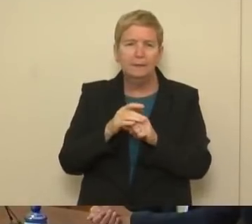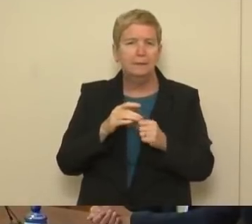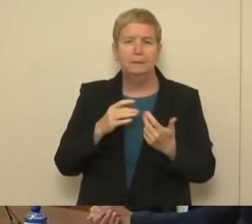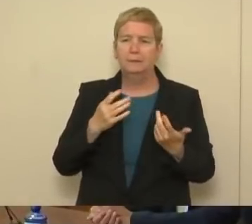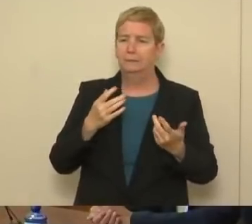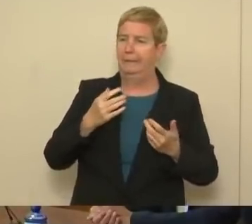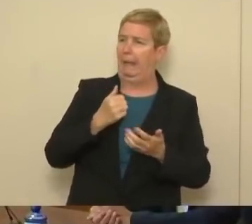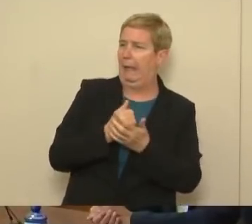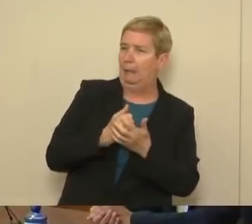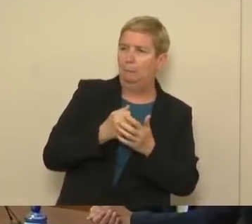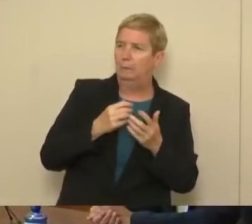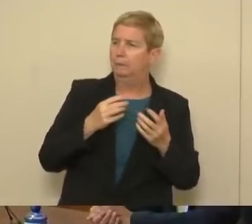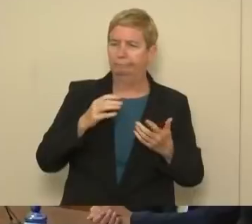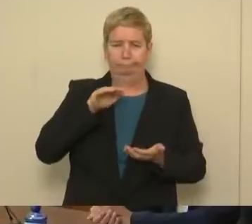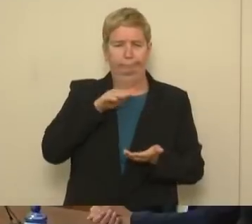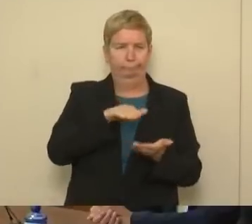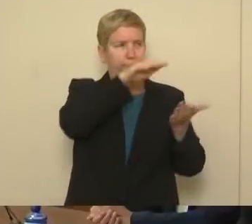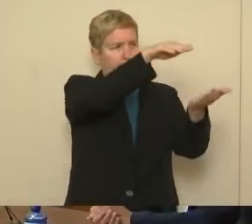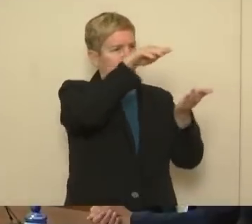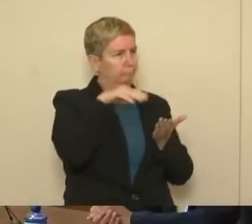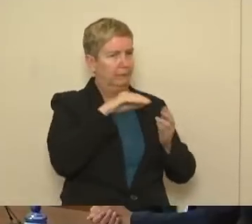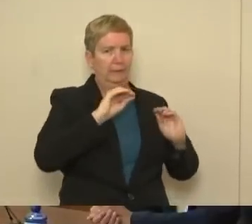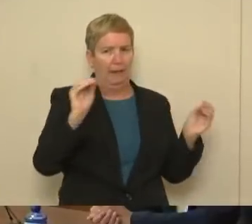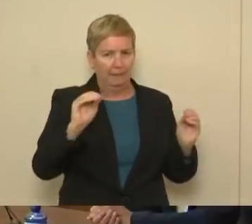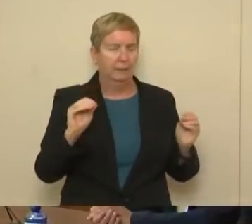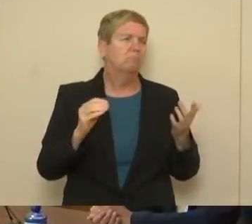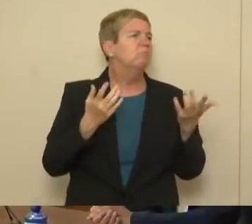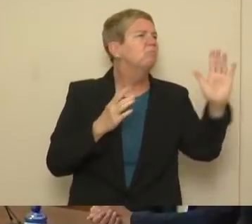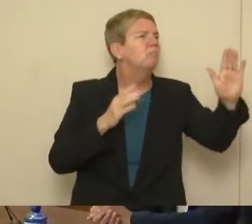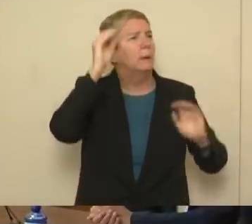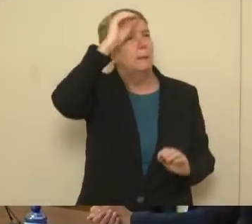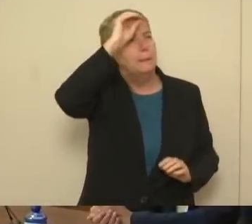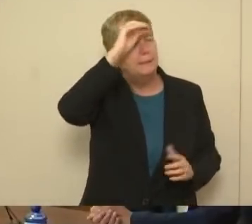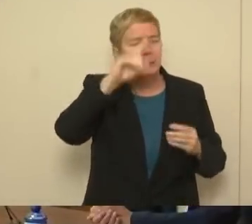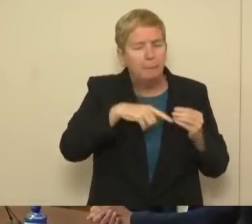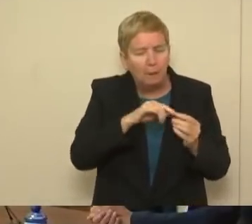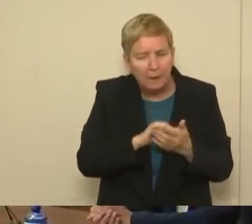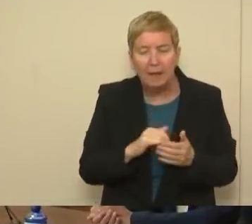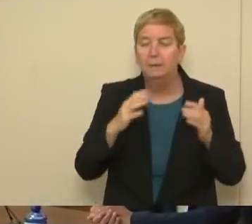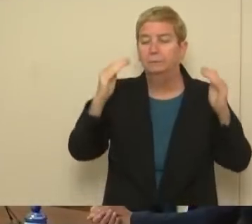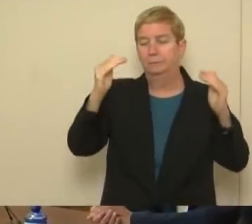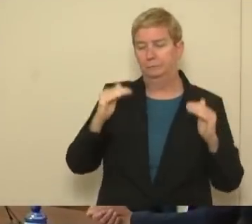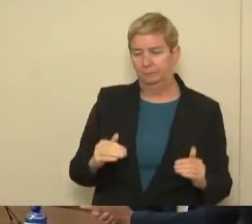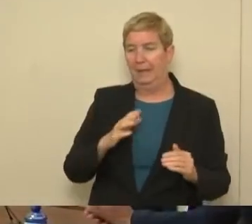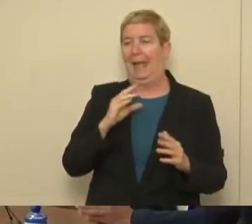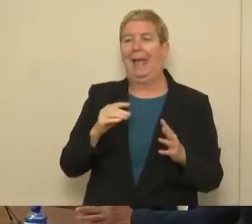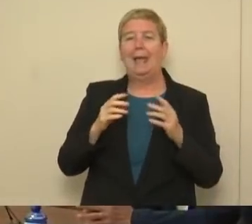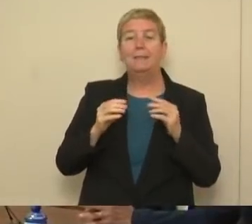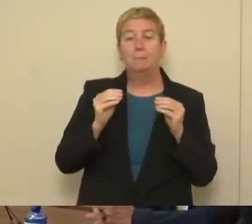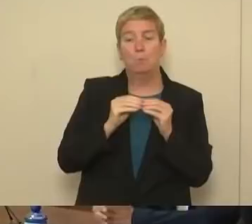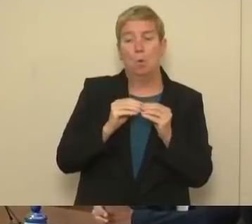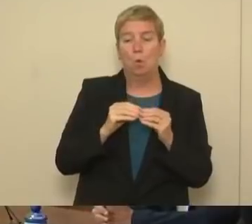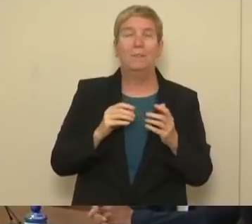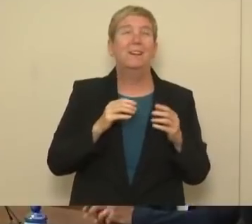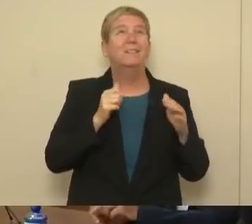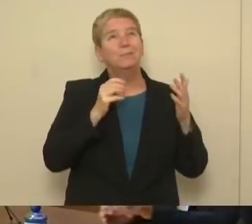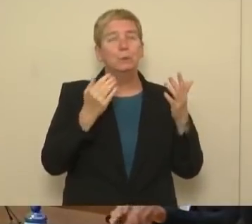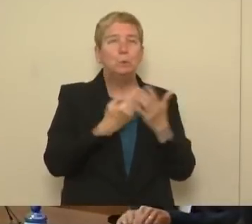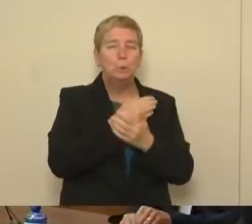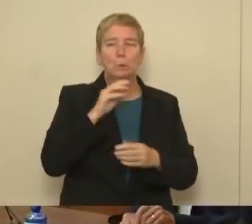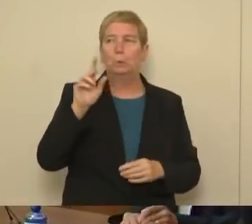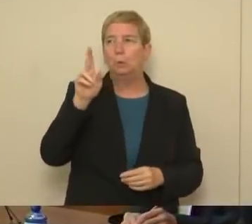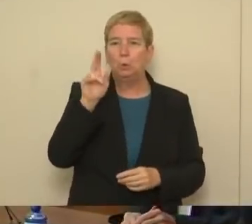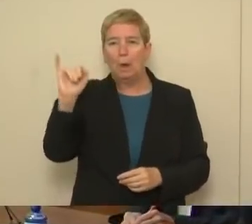I understand your administration has applied for the expanded unemployment benefits being offered under President Trump's